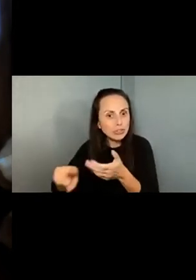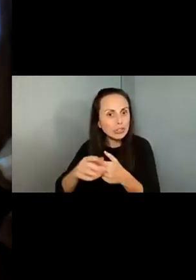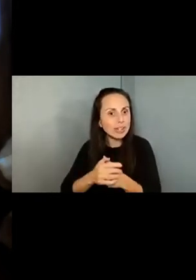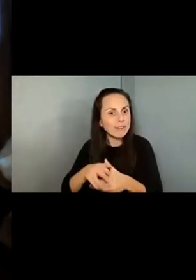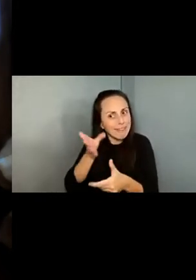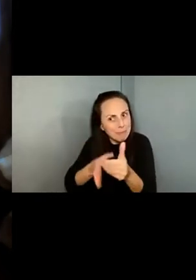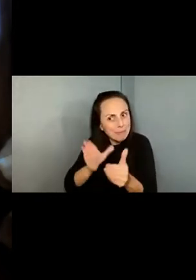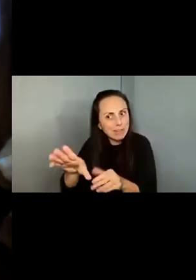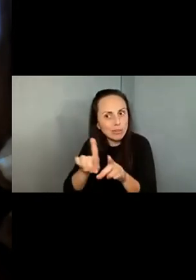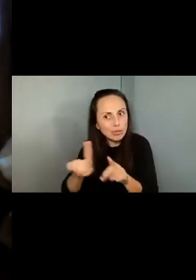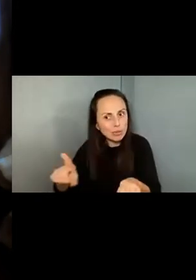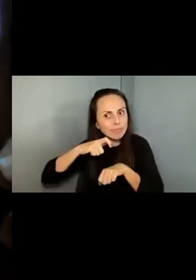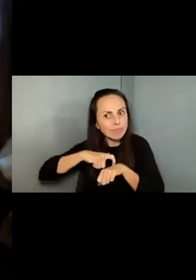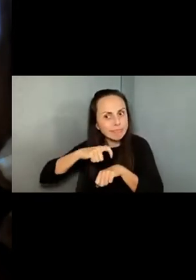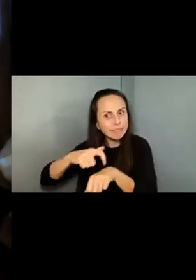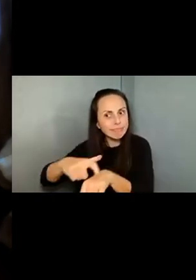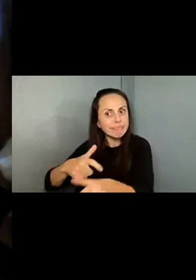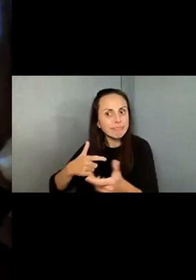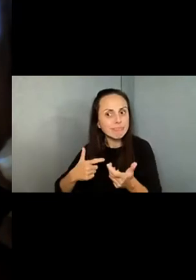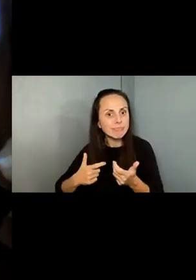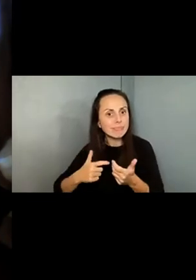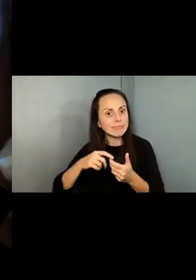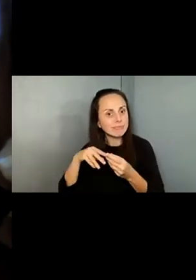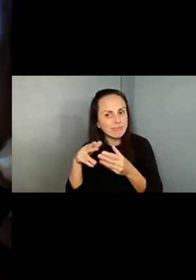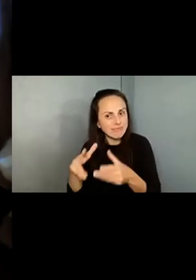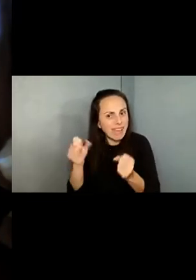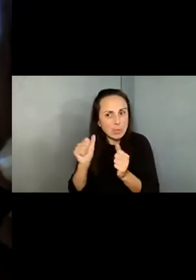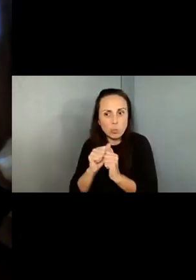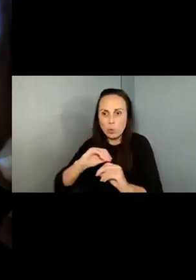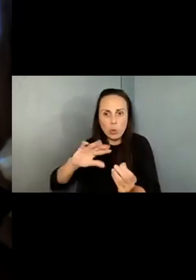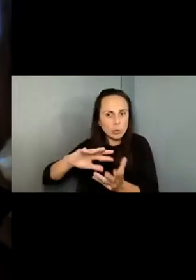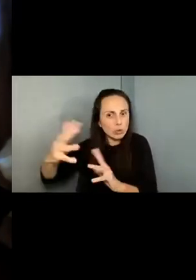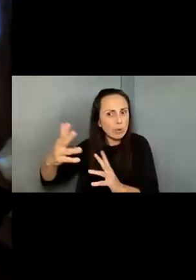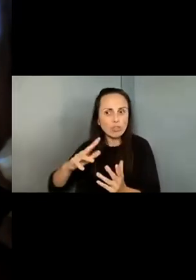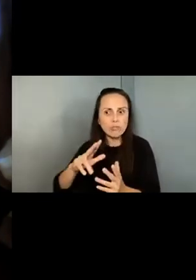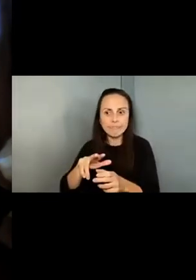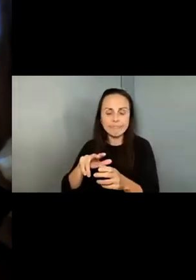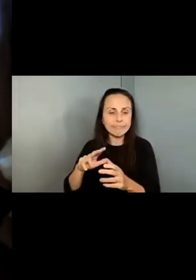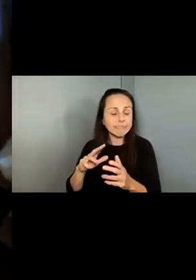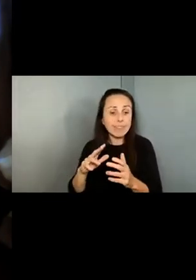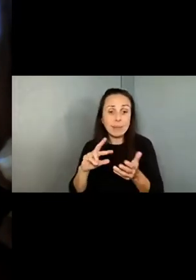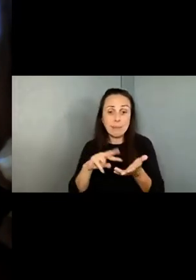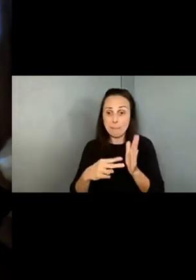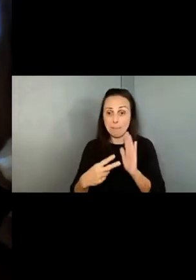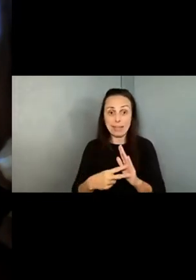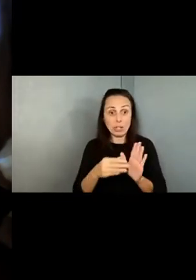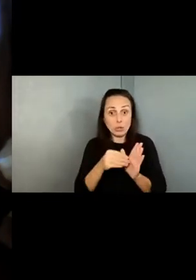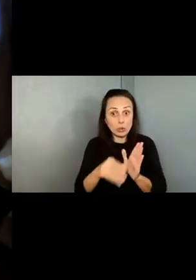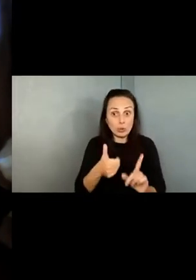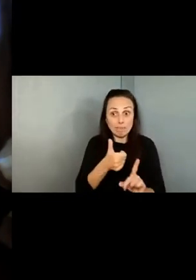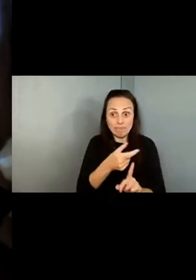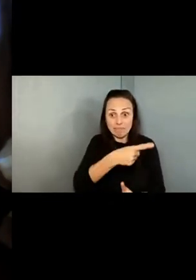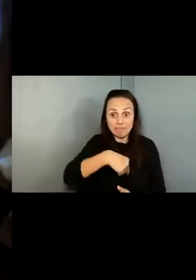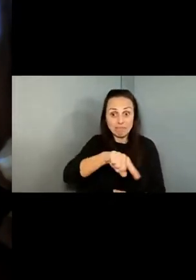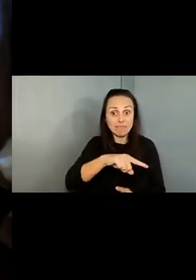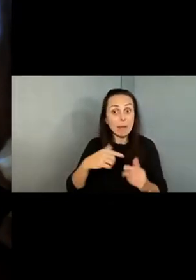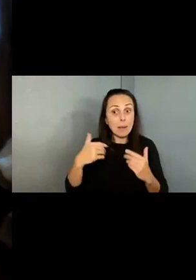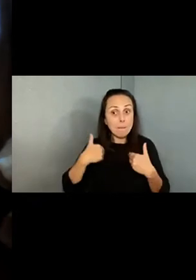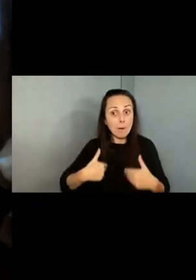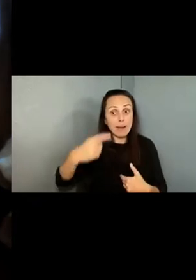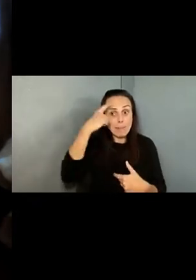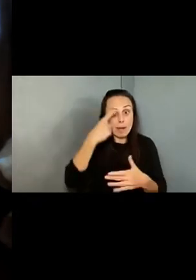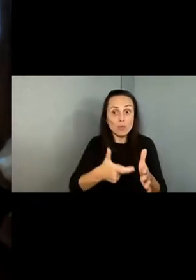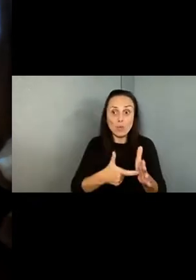complete their degrees efficiently and with no disruption. So in other words, students whose body minds